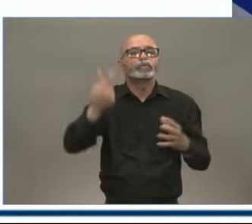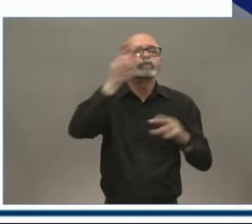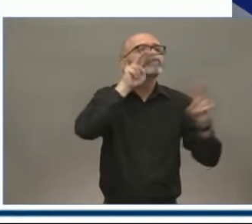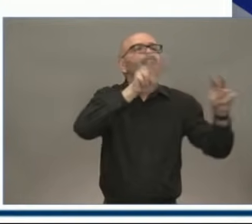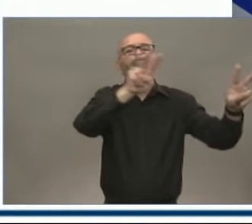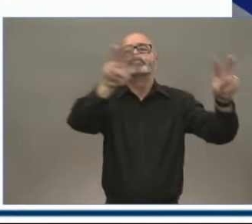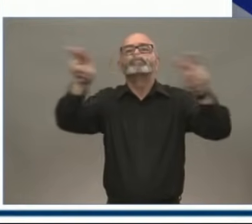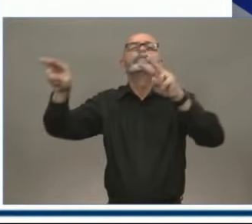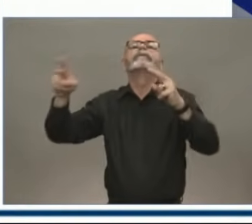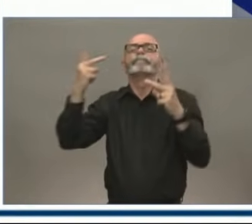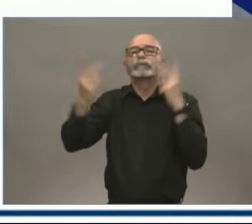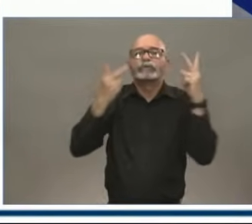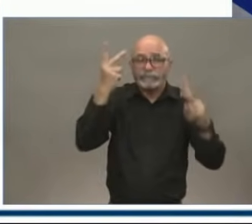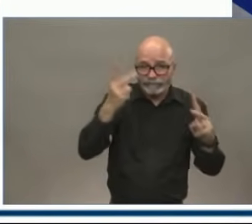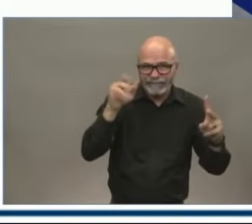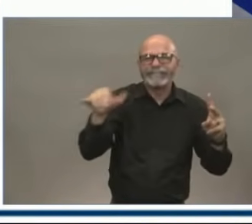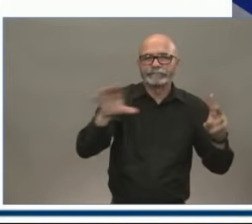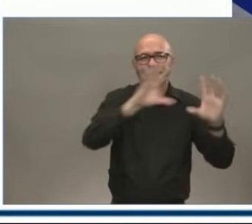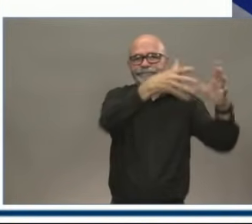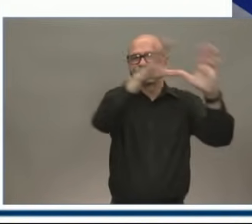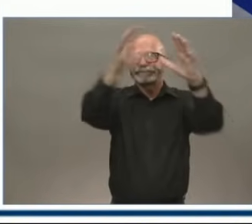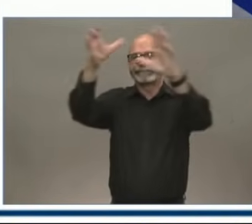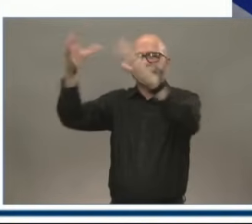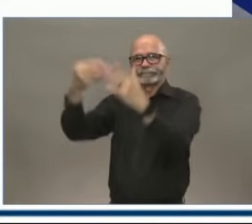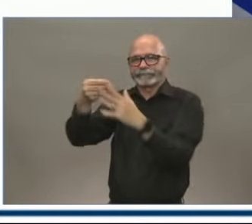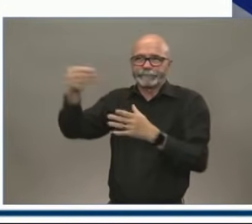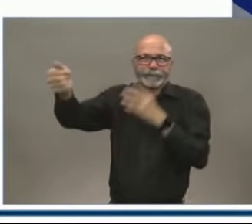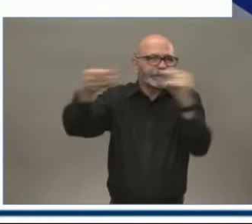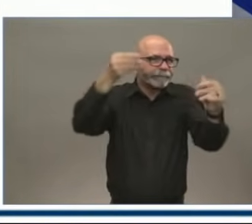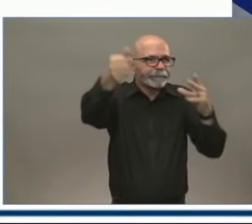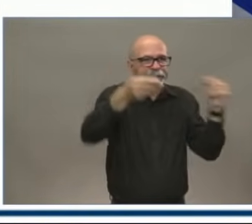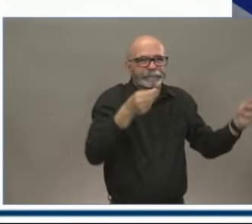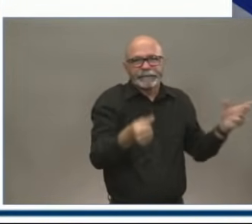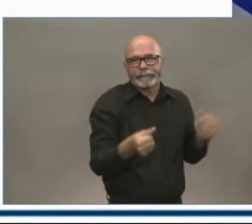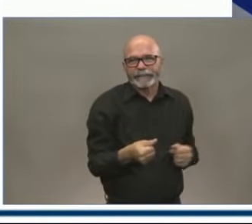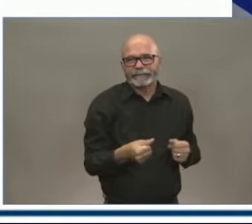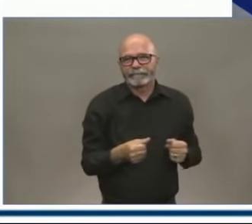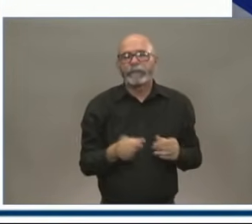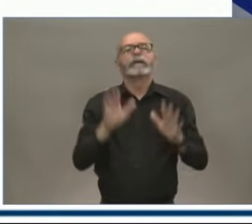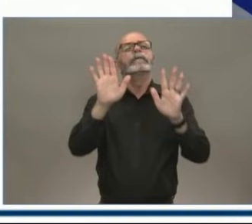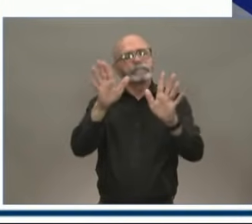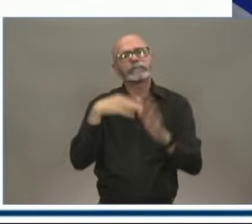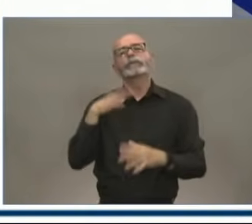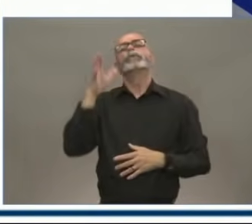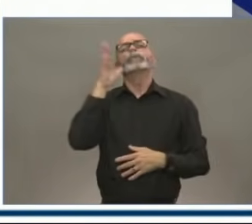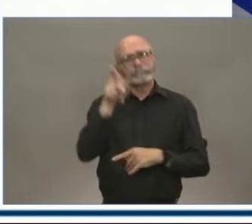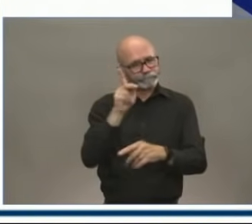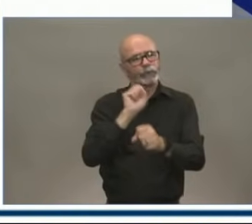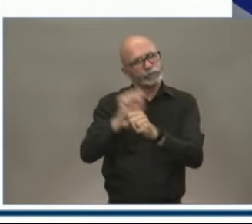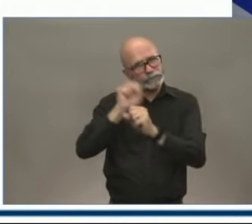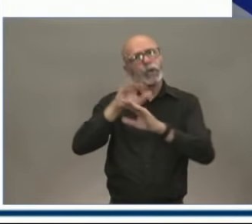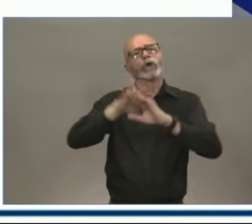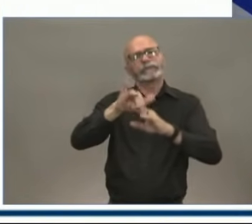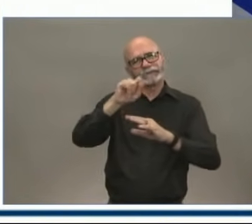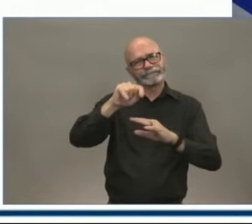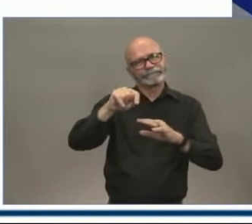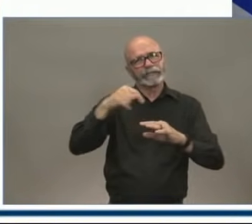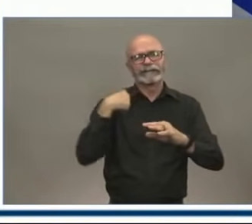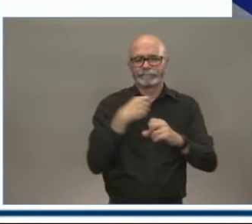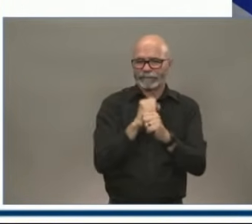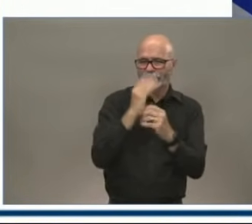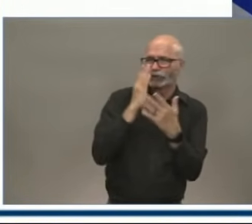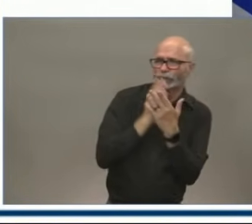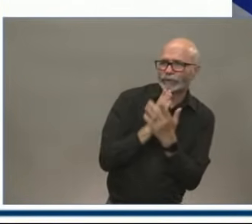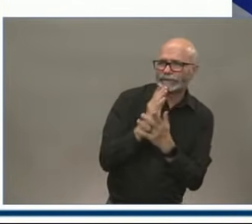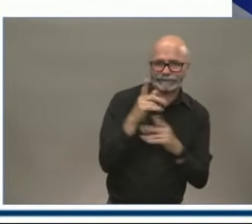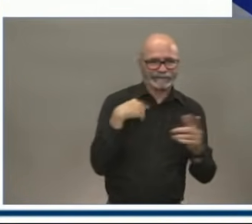for, articulated to you and your colleagues. And we will continue to work with health. Obviously, there's some investments we're making